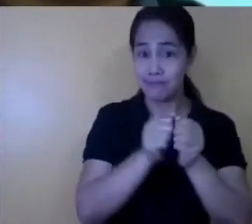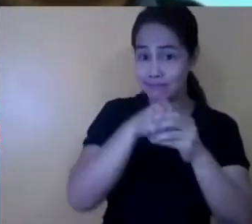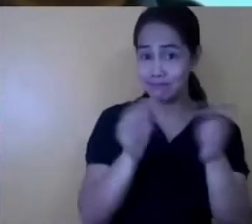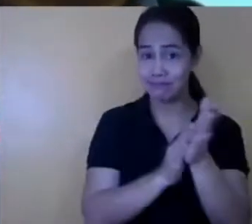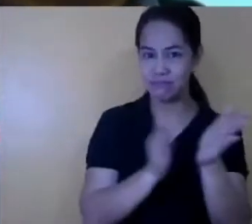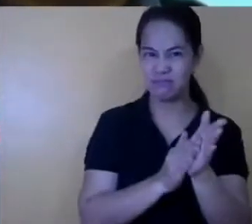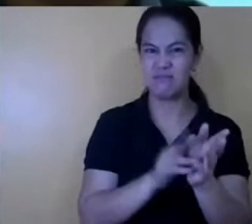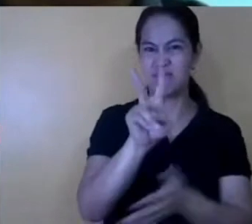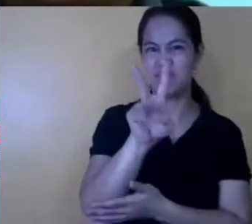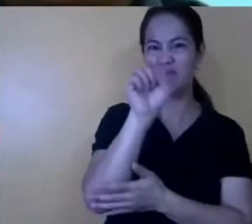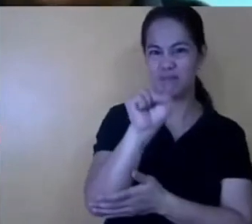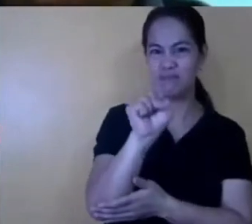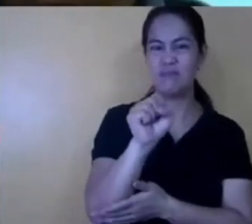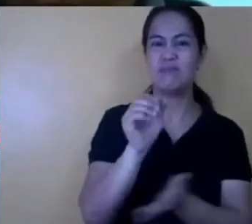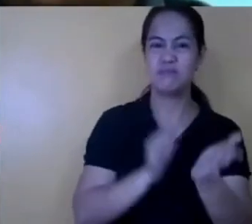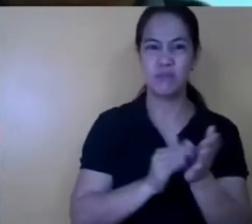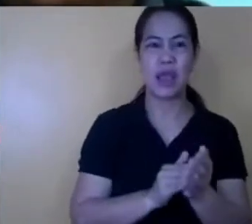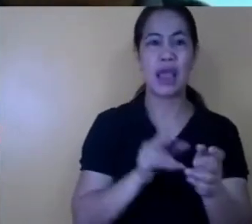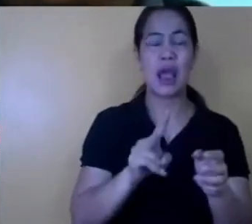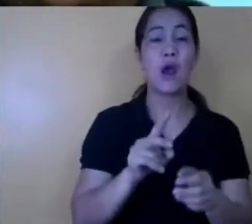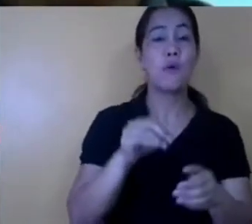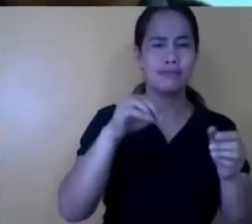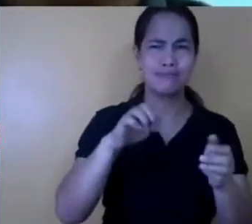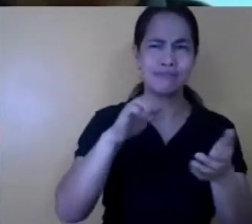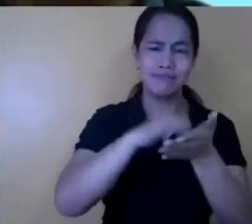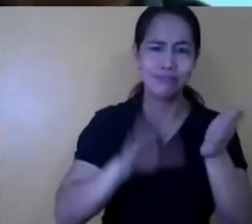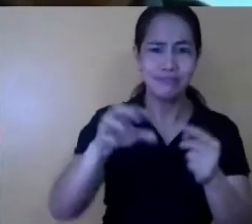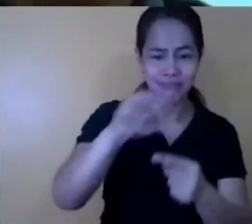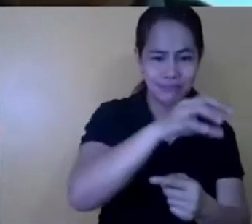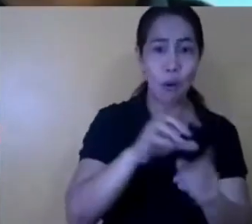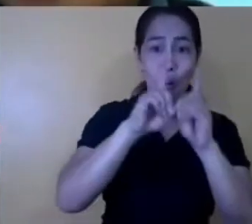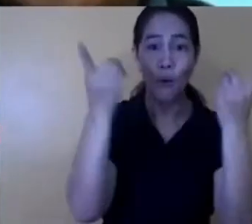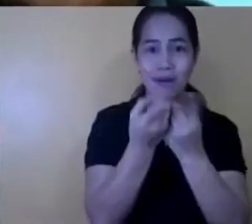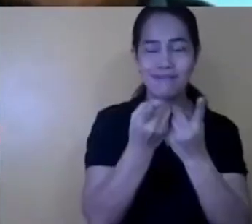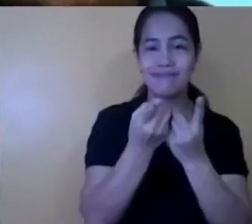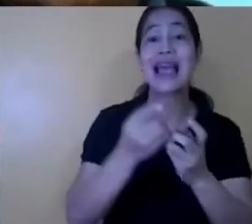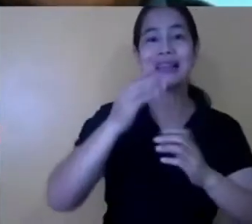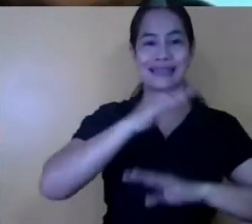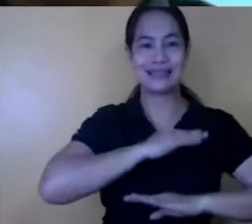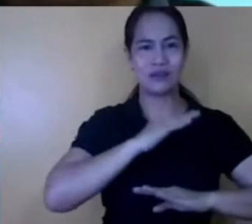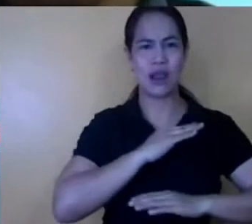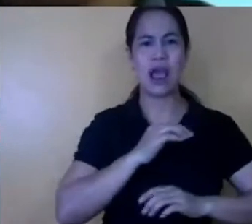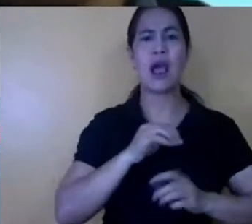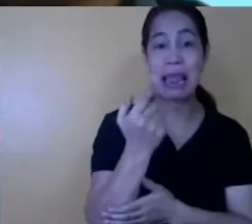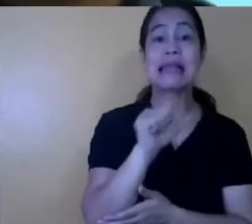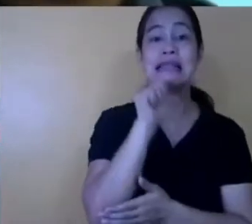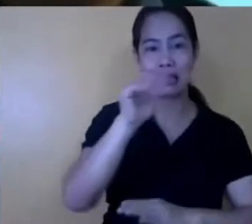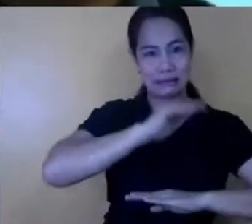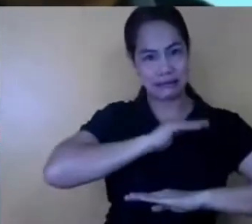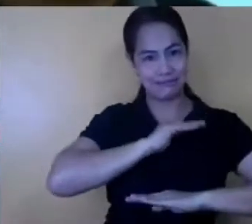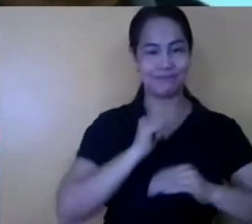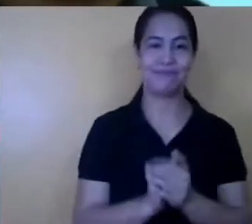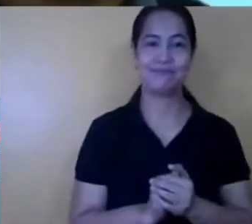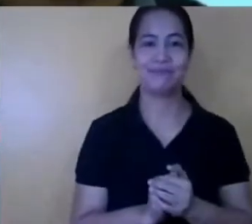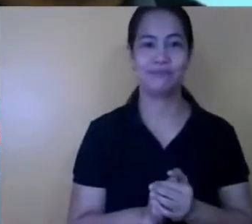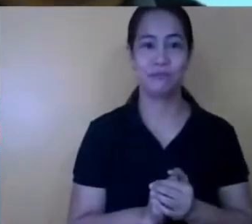satisfactory. Within the learning area or department, satisfactory. Within your class, and satisfactory. So the real